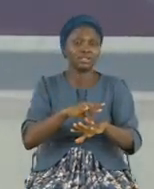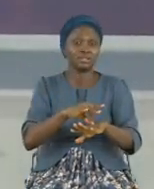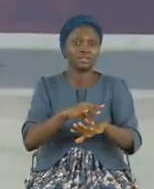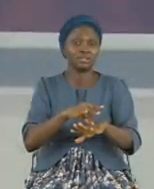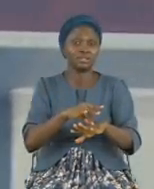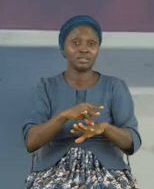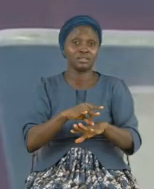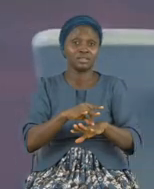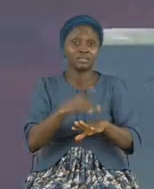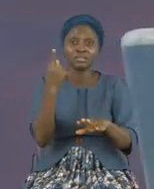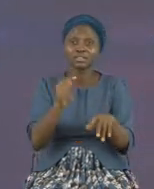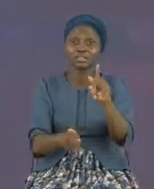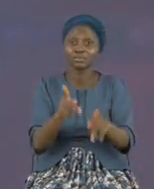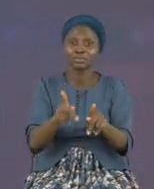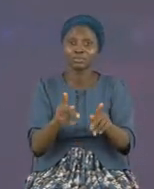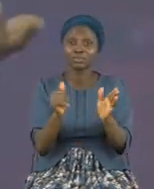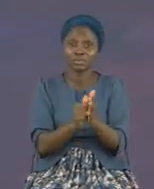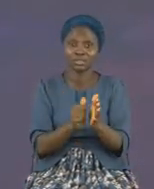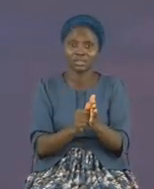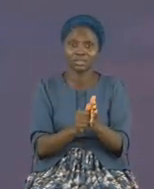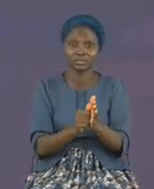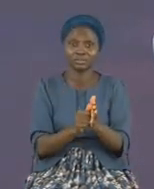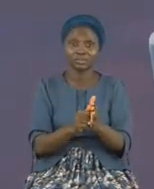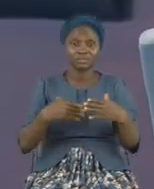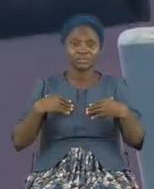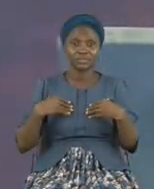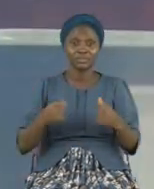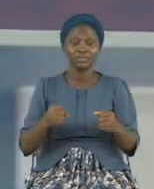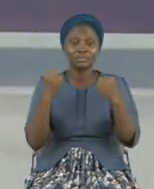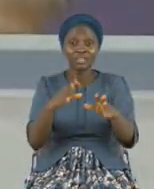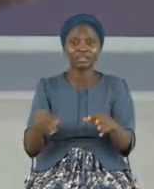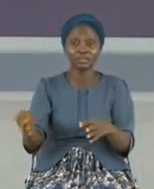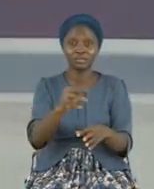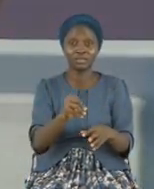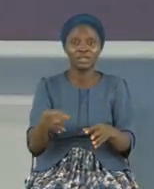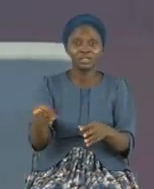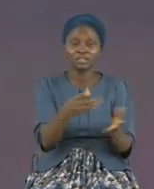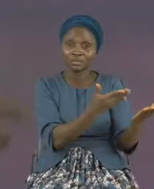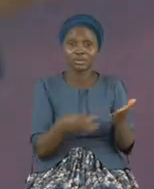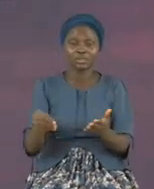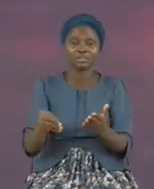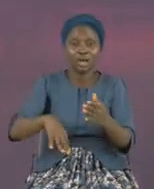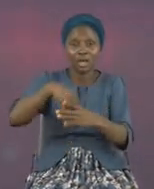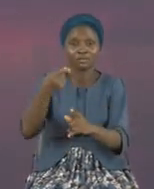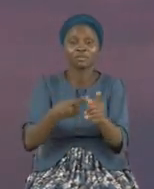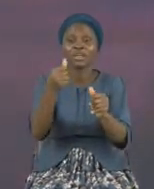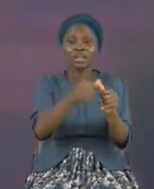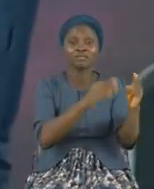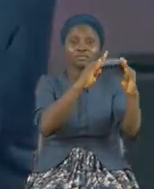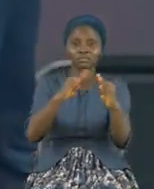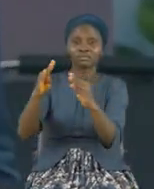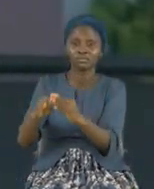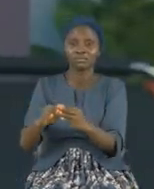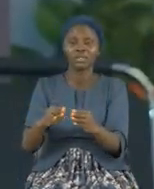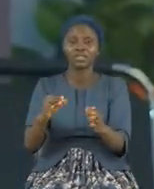the people that were healed, many of them, they brought them out from every city and every village that they might touch